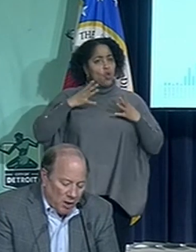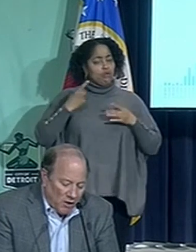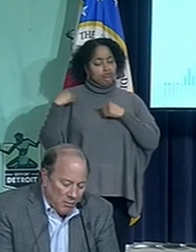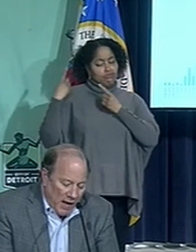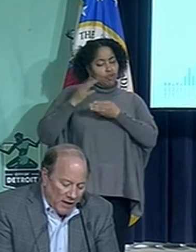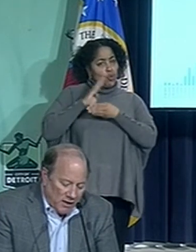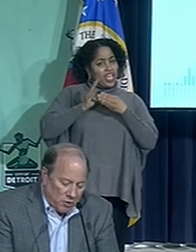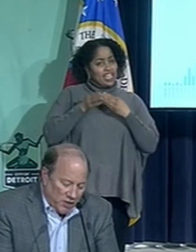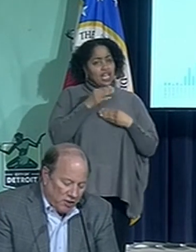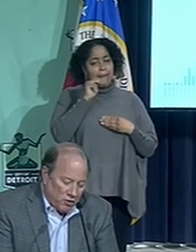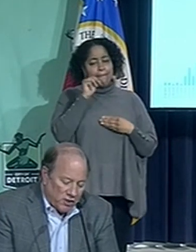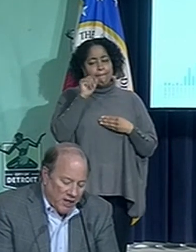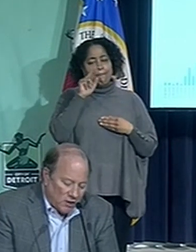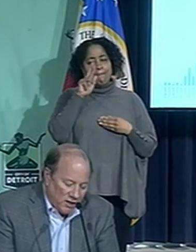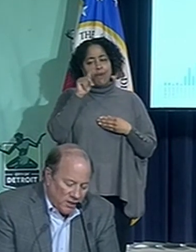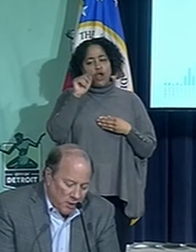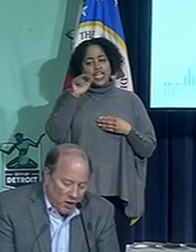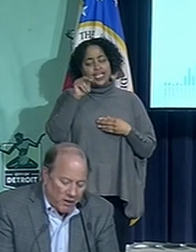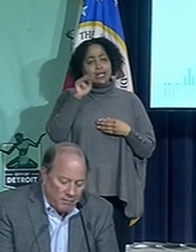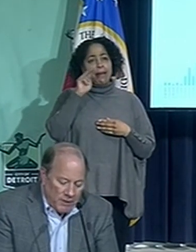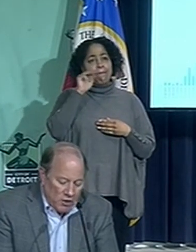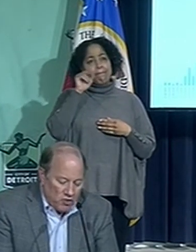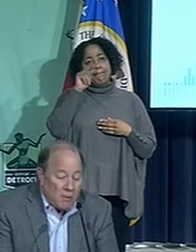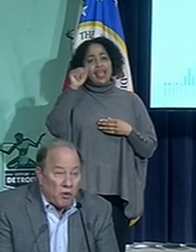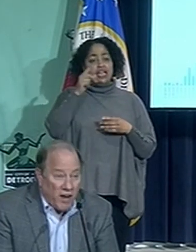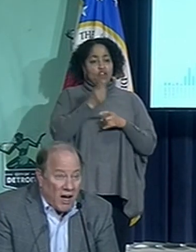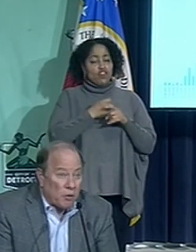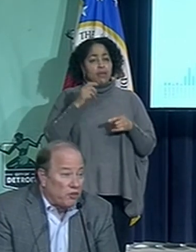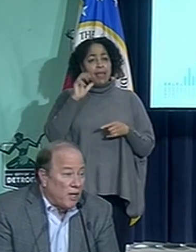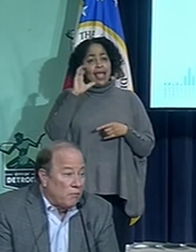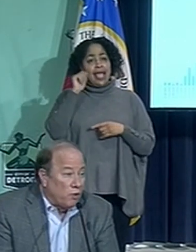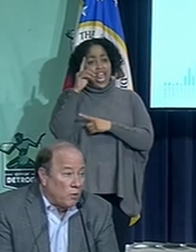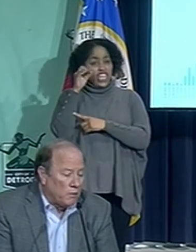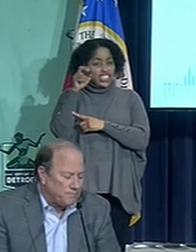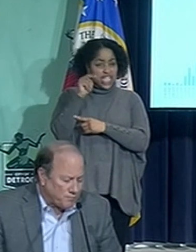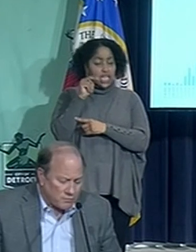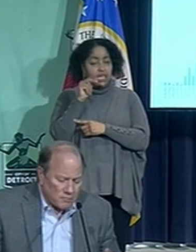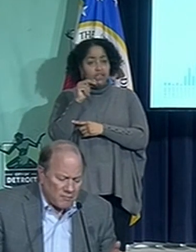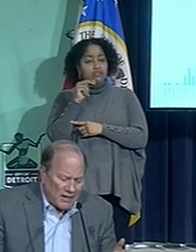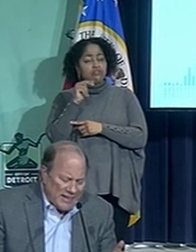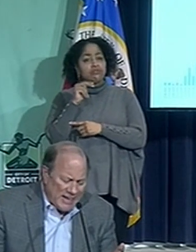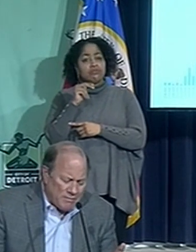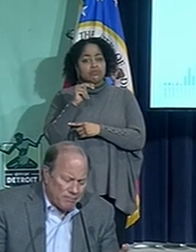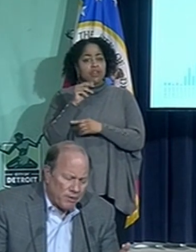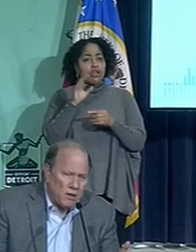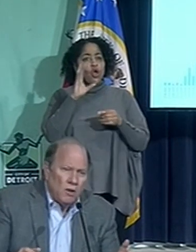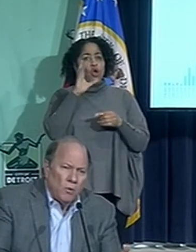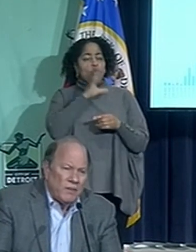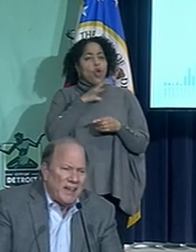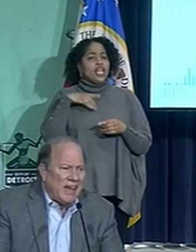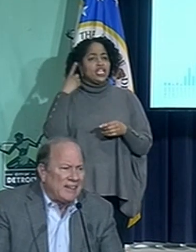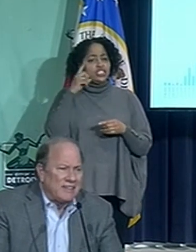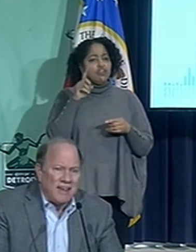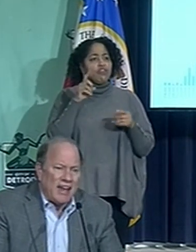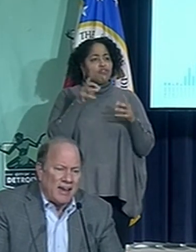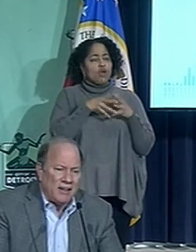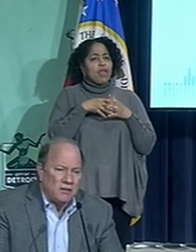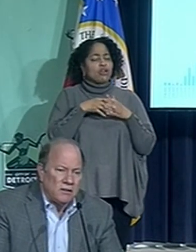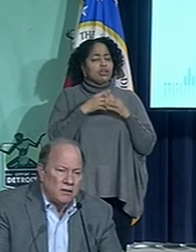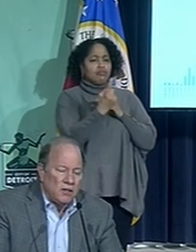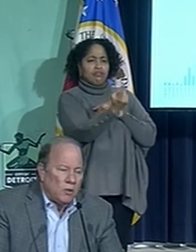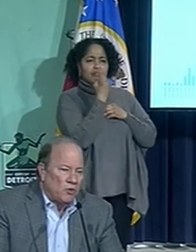and Martin Manna in particular at the Chaldean American Chamber of Commerce came forward And what they had to